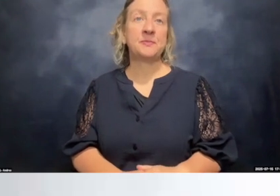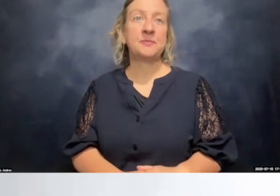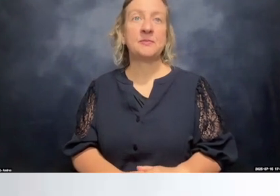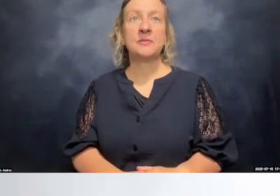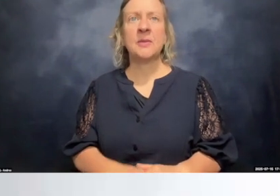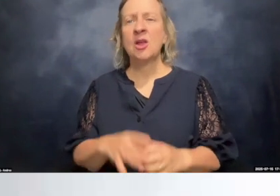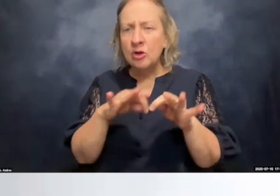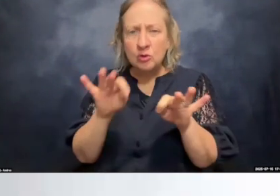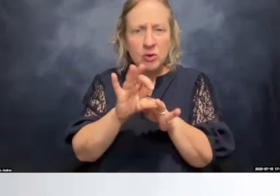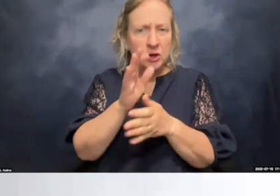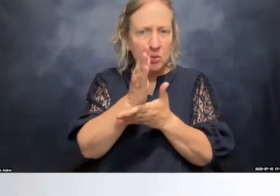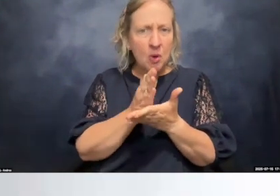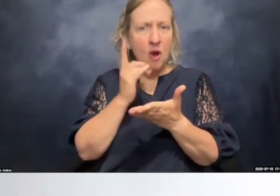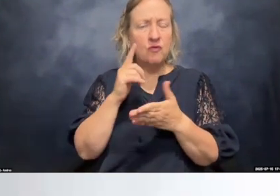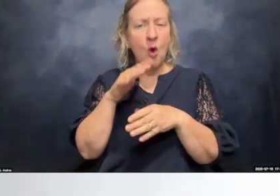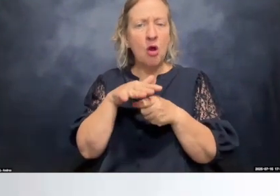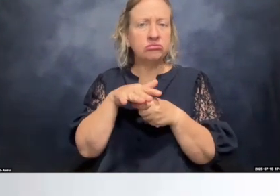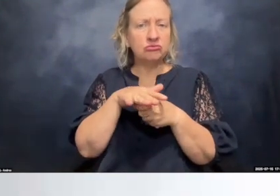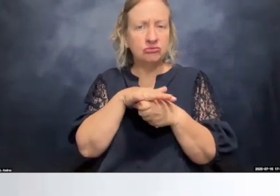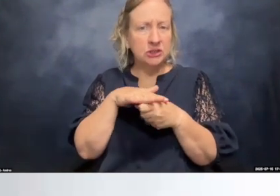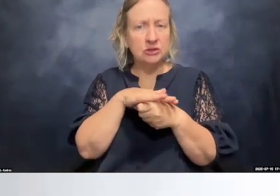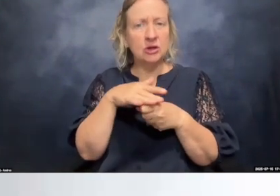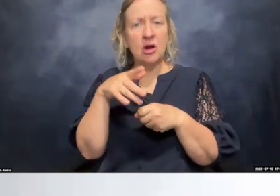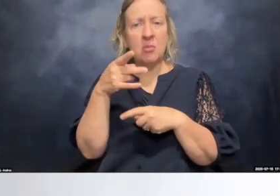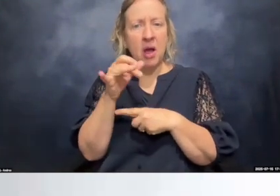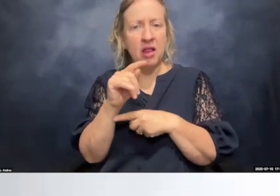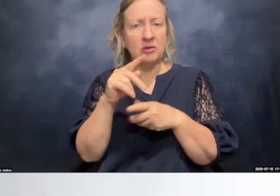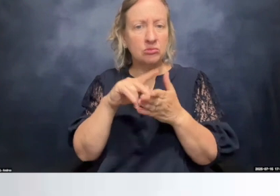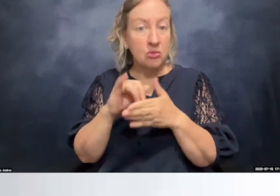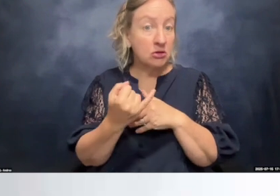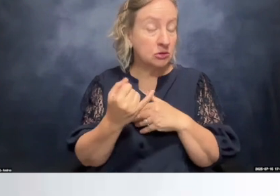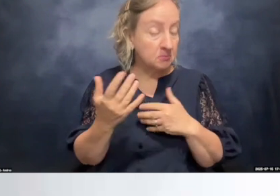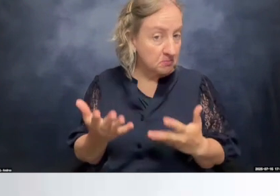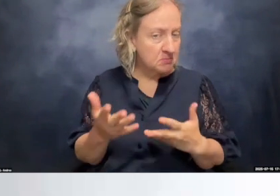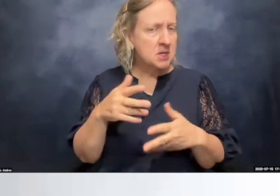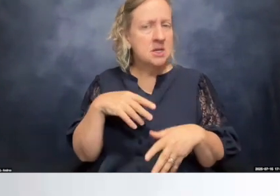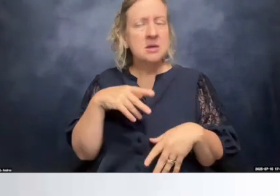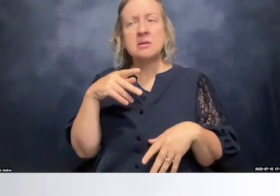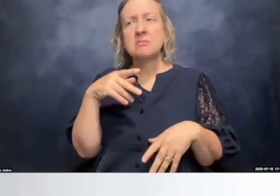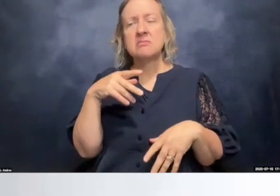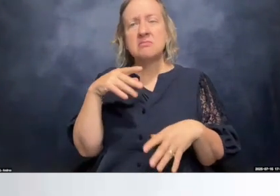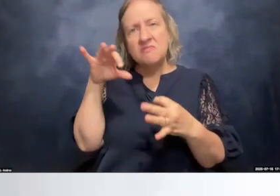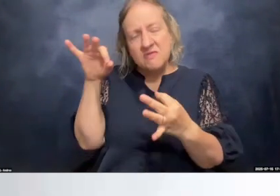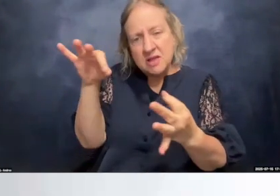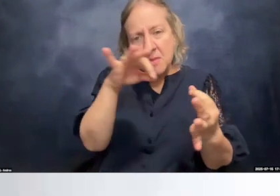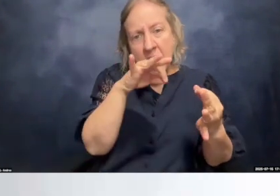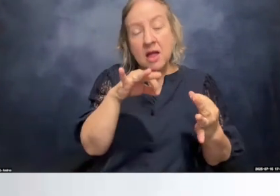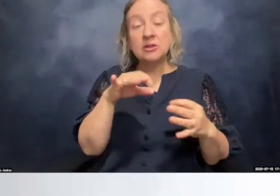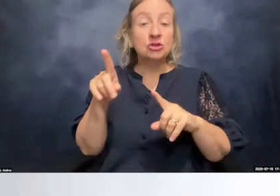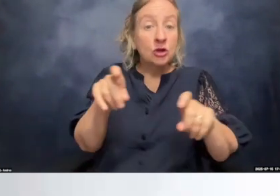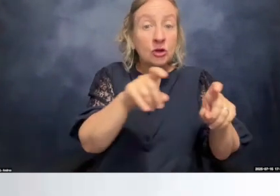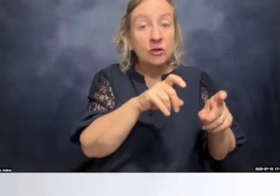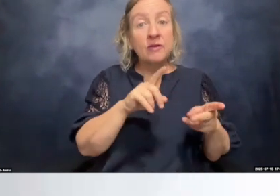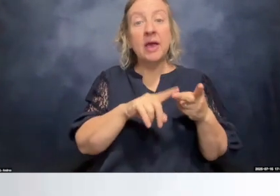Critical component of the regional pilot projects was listening to community feedback through surveys, focus groups,